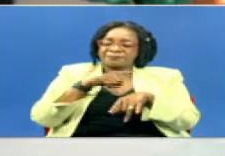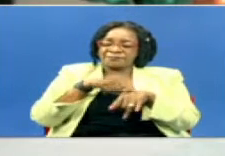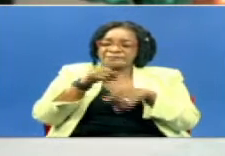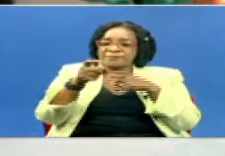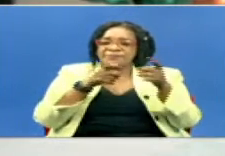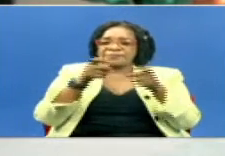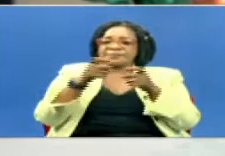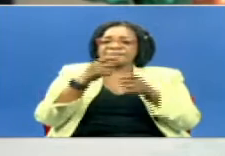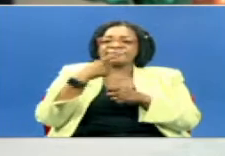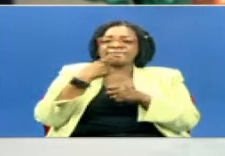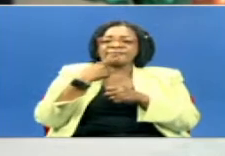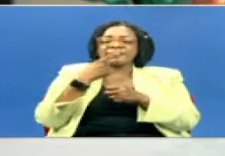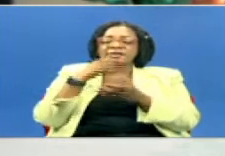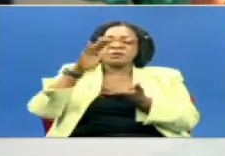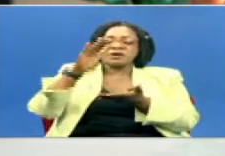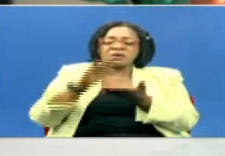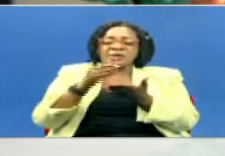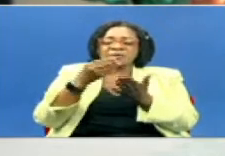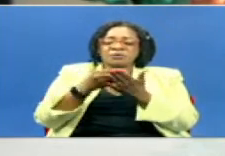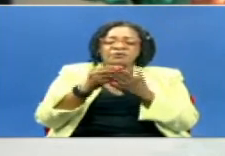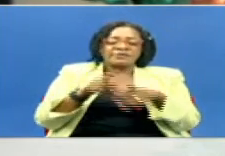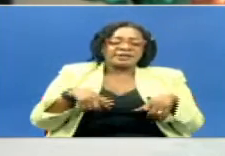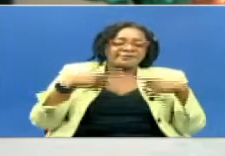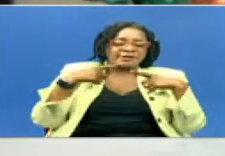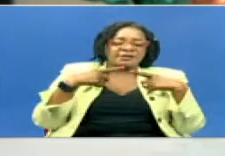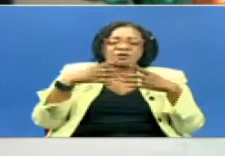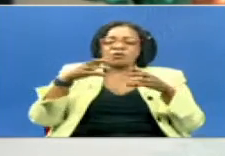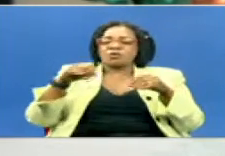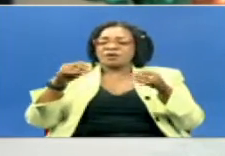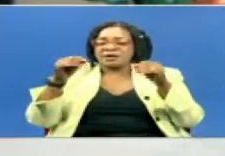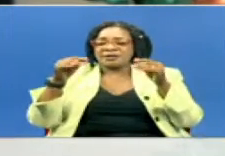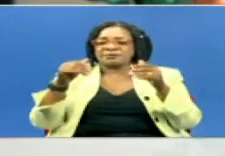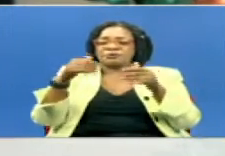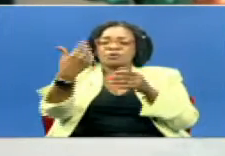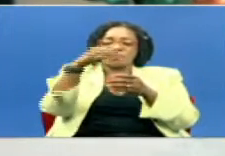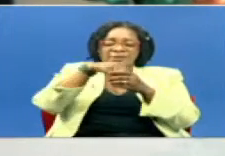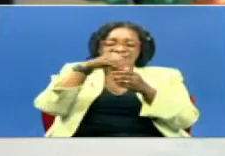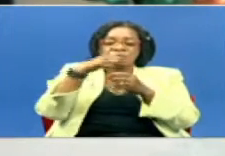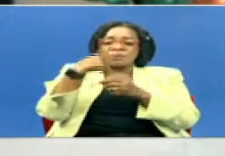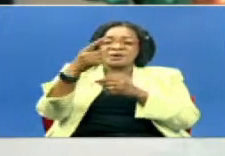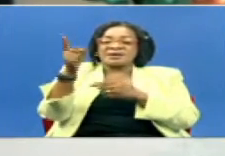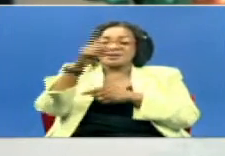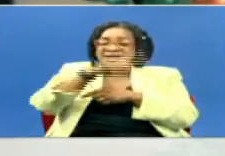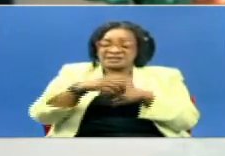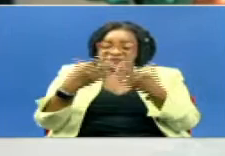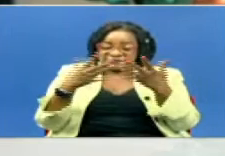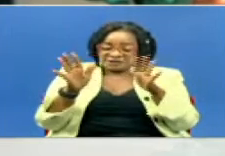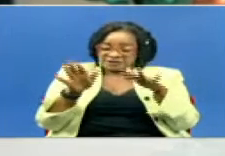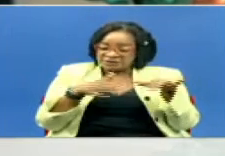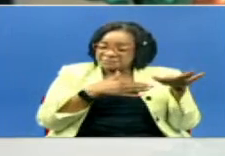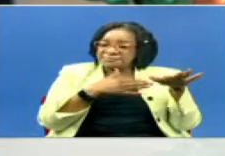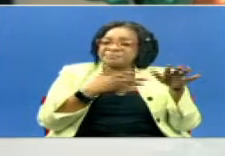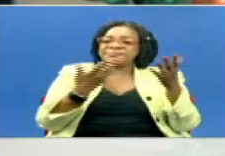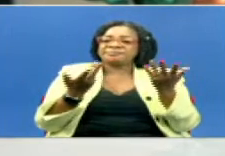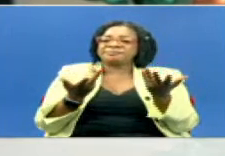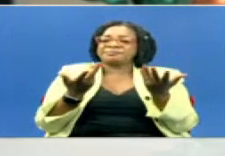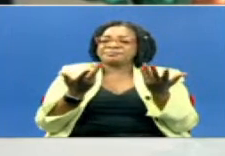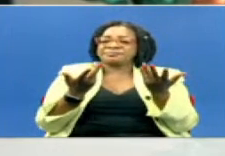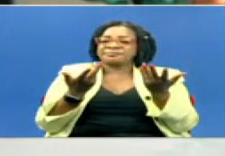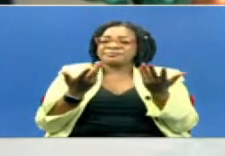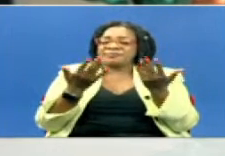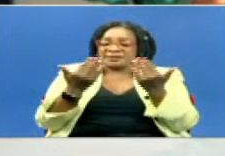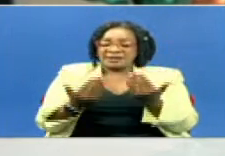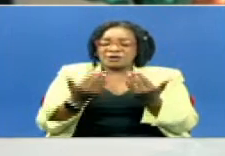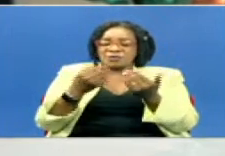they are going to lower the cost of living, the cost of unga, within 100 days, 100 days have come and gone. We are now to